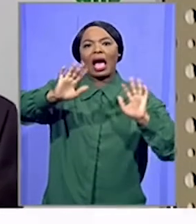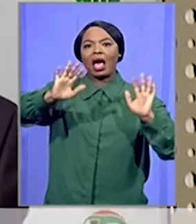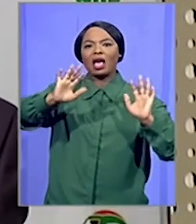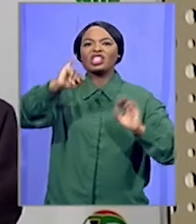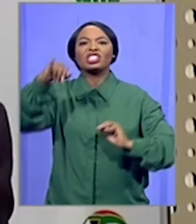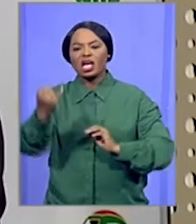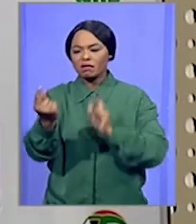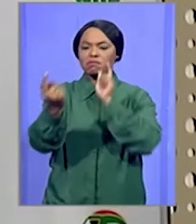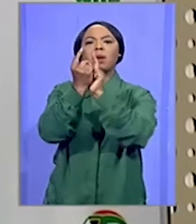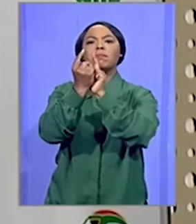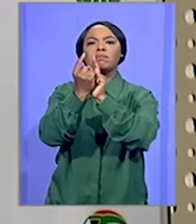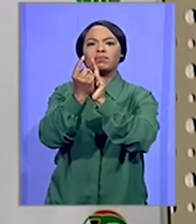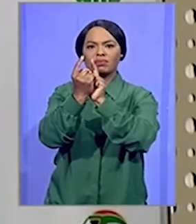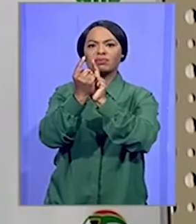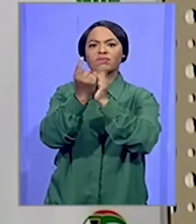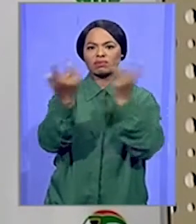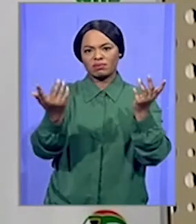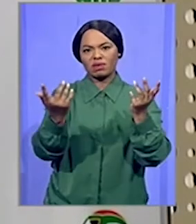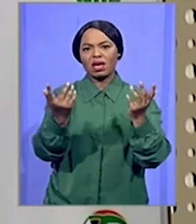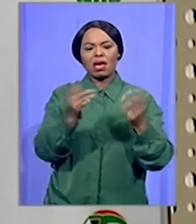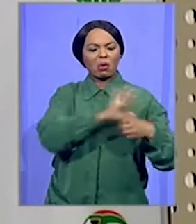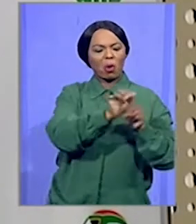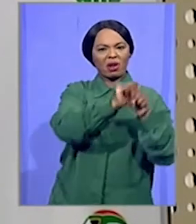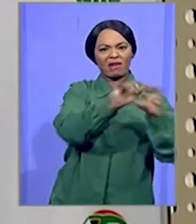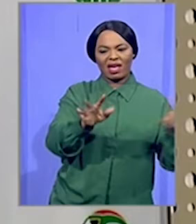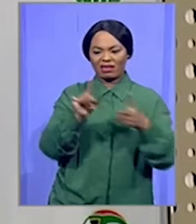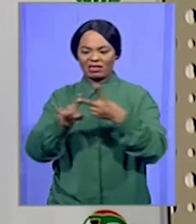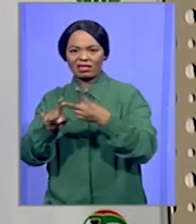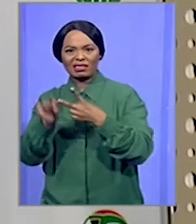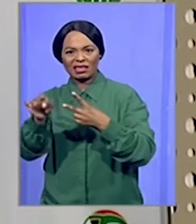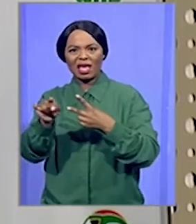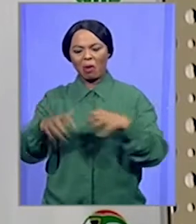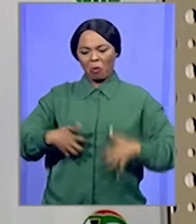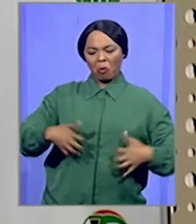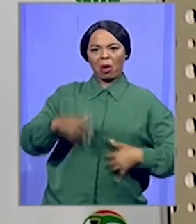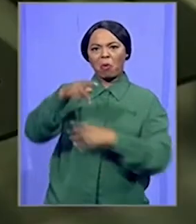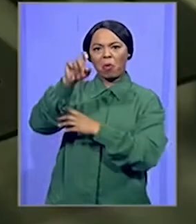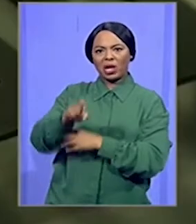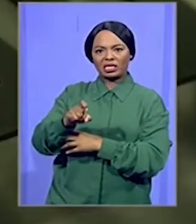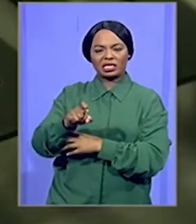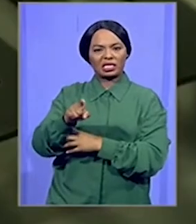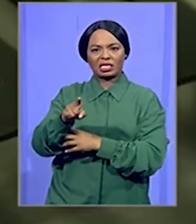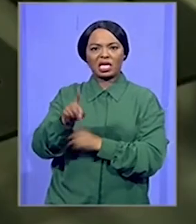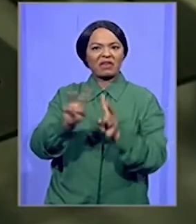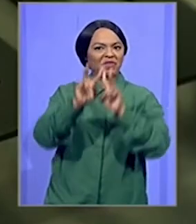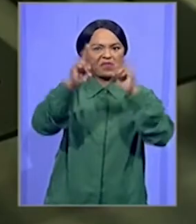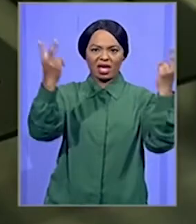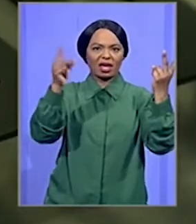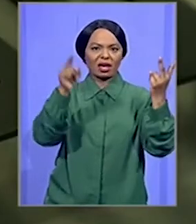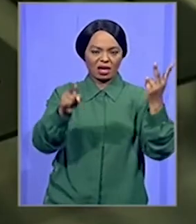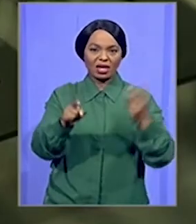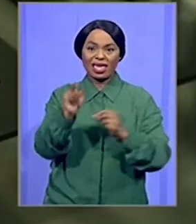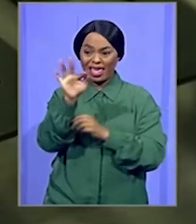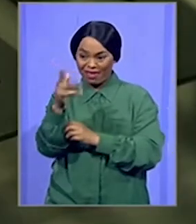dissimilar, very much unlike COVID and respiratory. It's not a respiratory disease, and it spreads through contact with